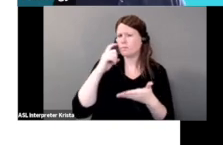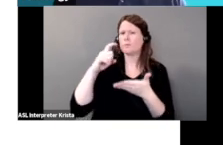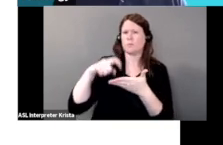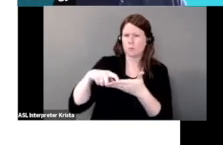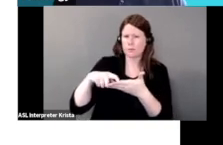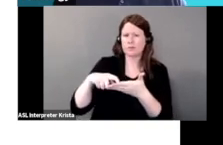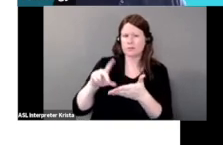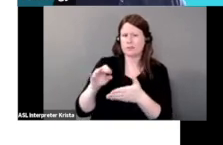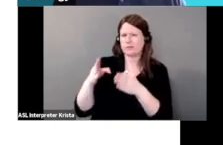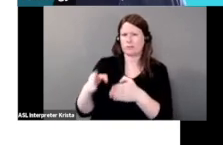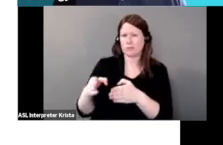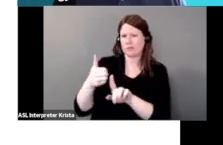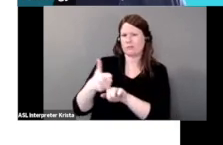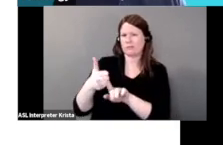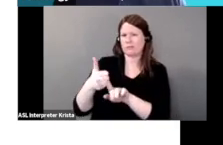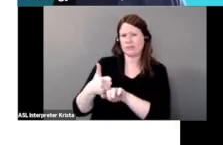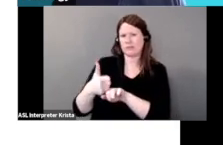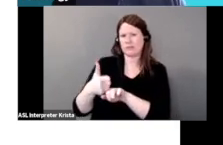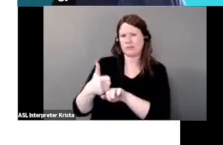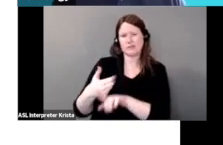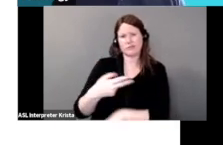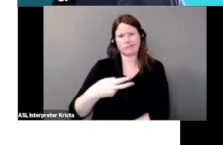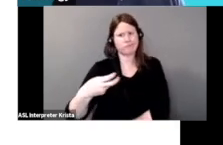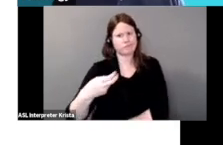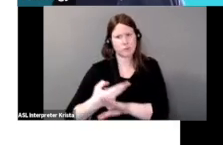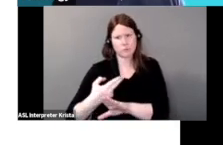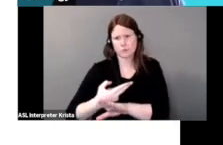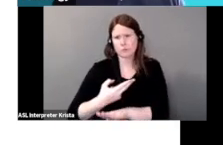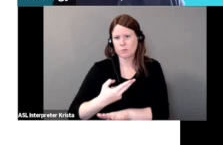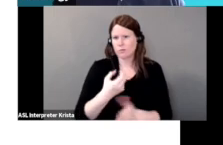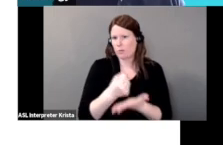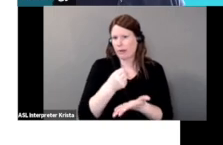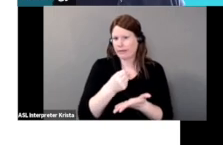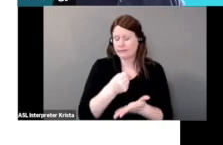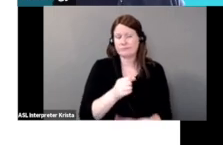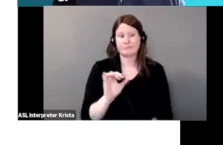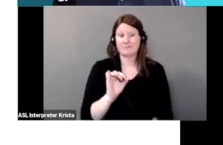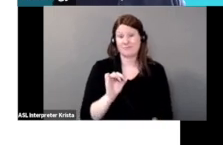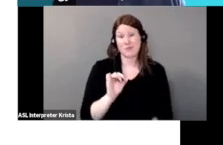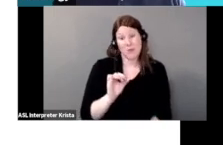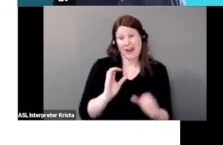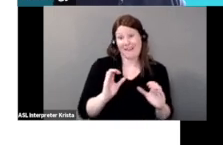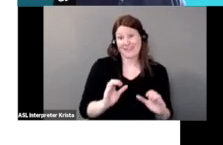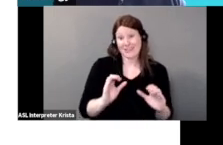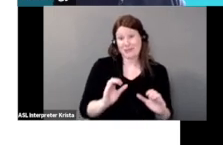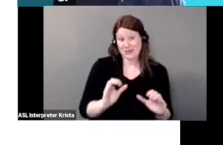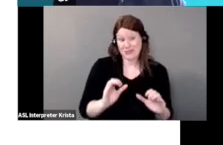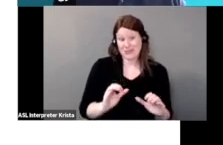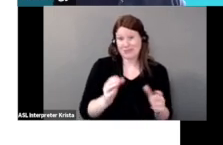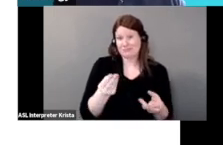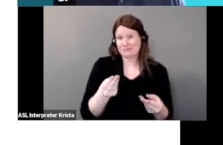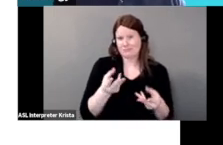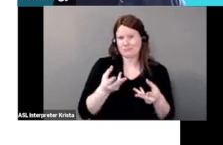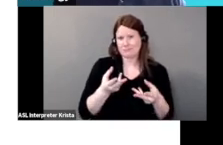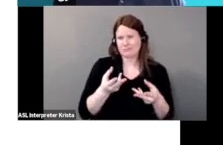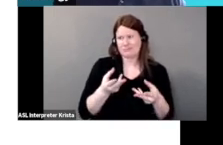patent, if there are any. And your customers will probably let you know if there is some sort